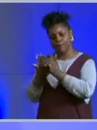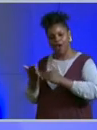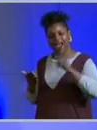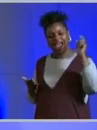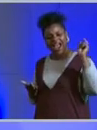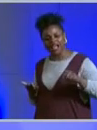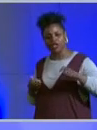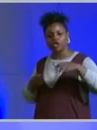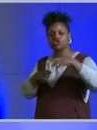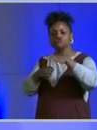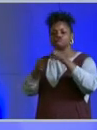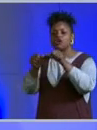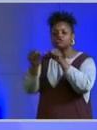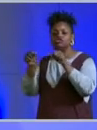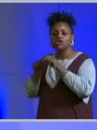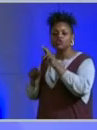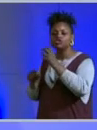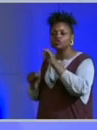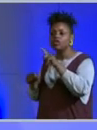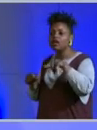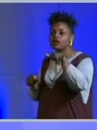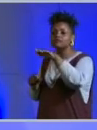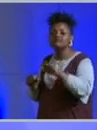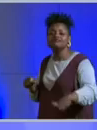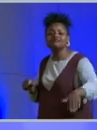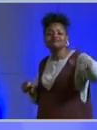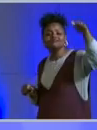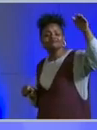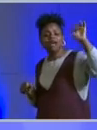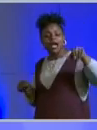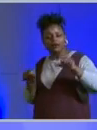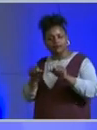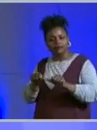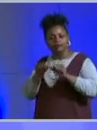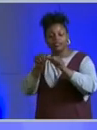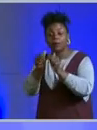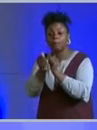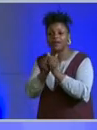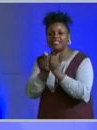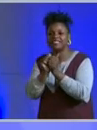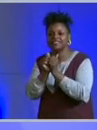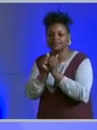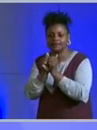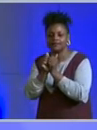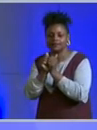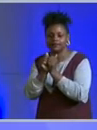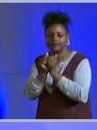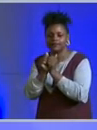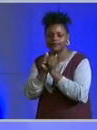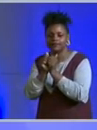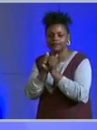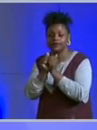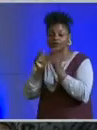step up so that we can continue to be a competitive place and a place that houses everybody.